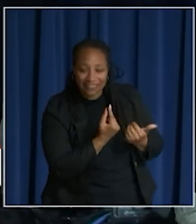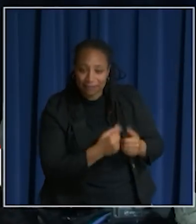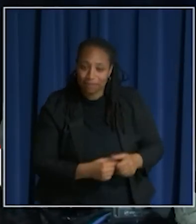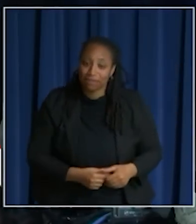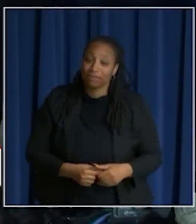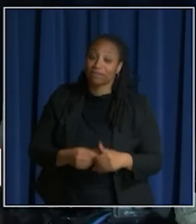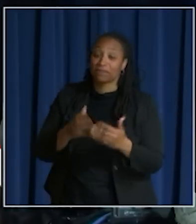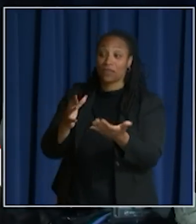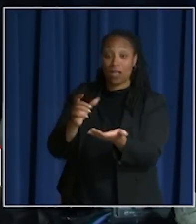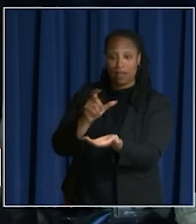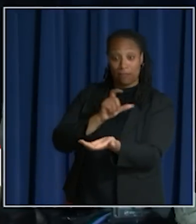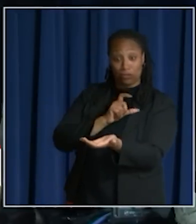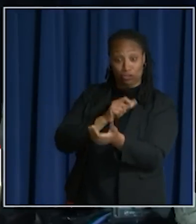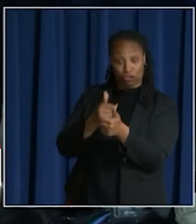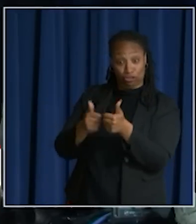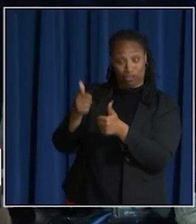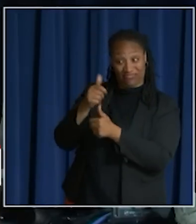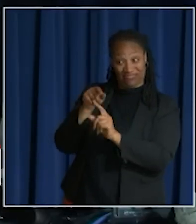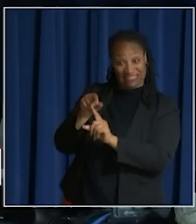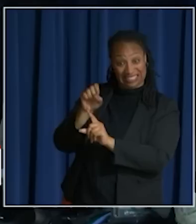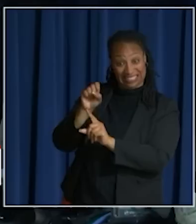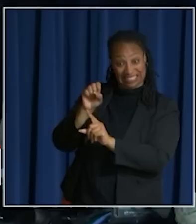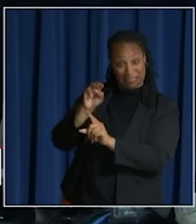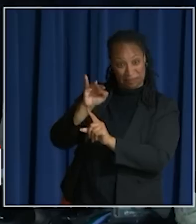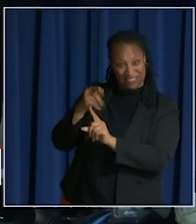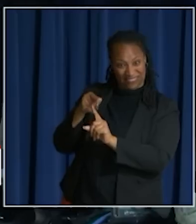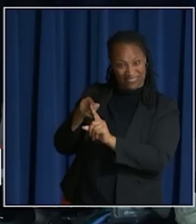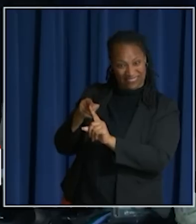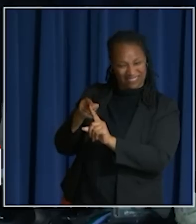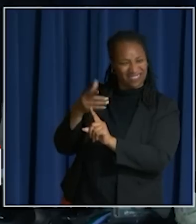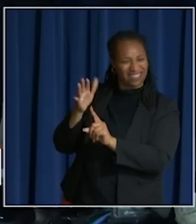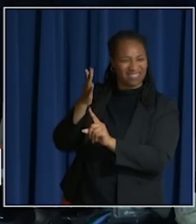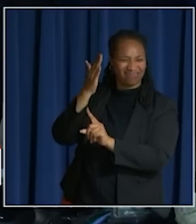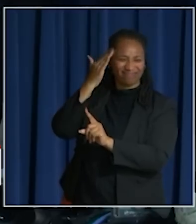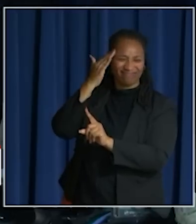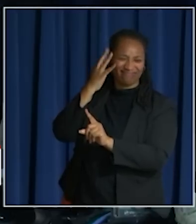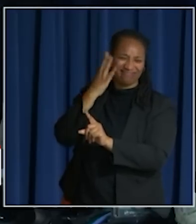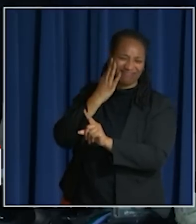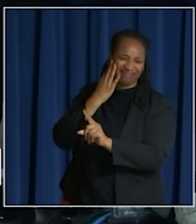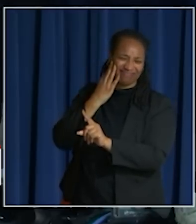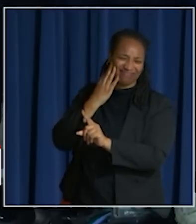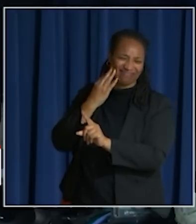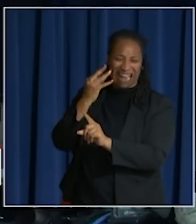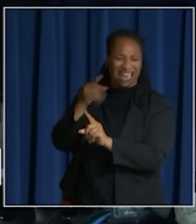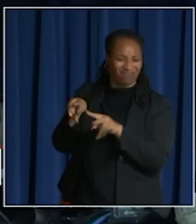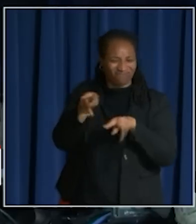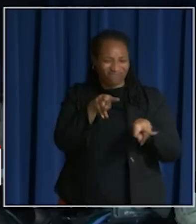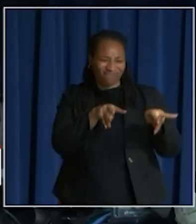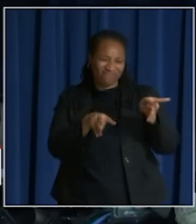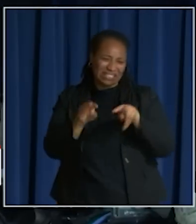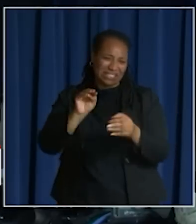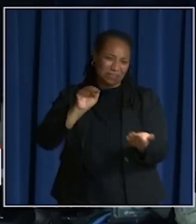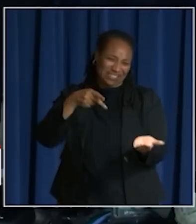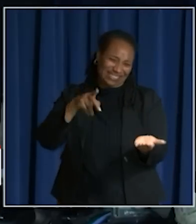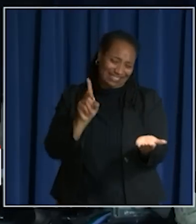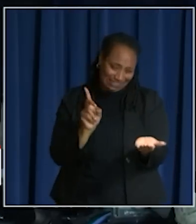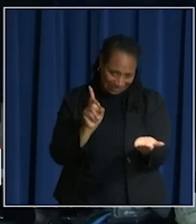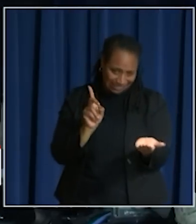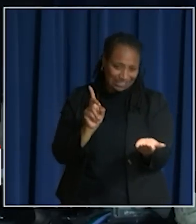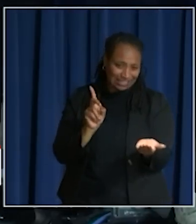and coordination for the federal request. I don't really have a doubt that is going